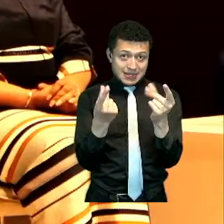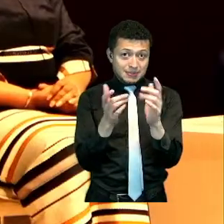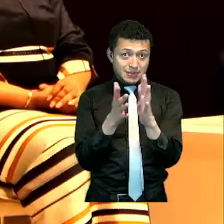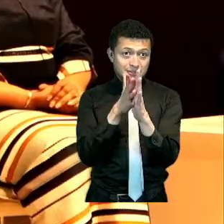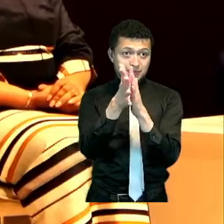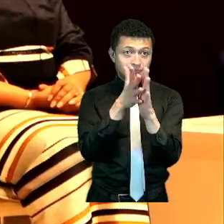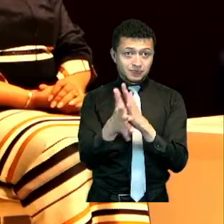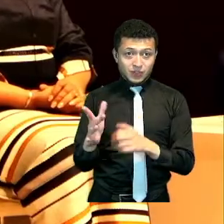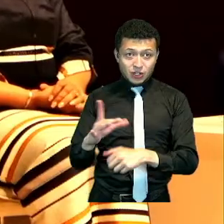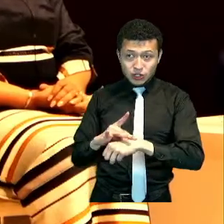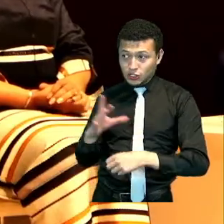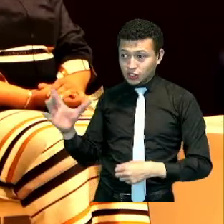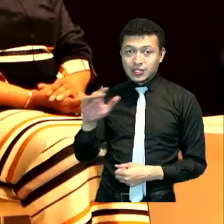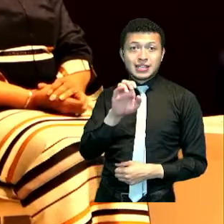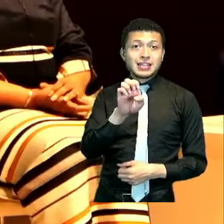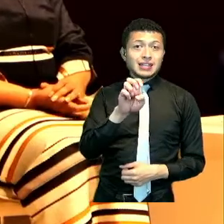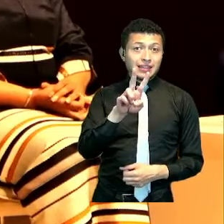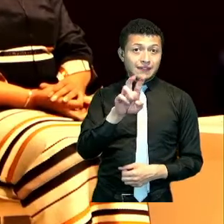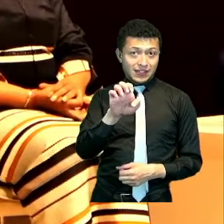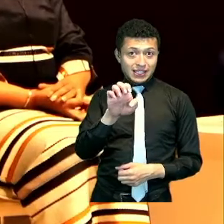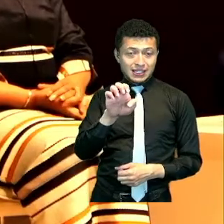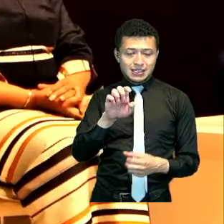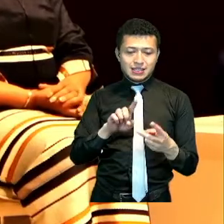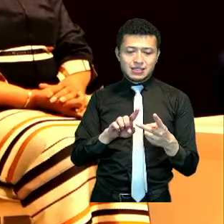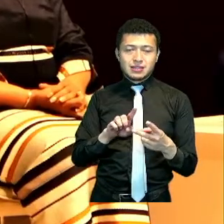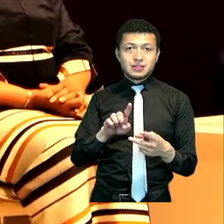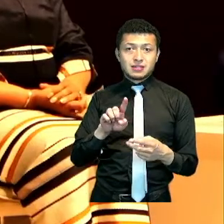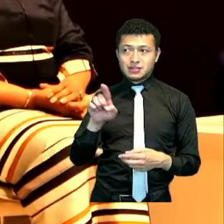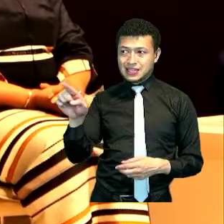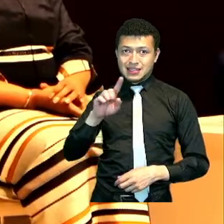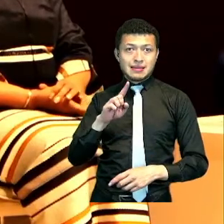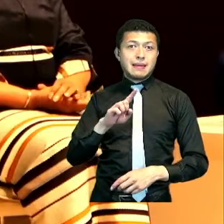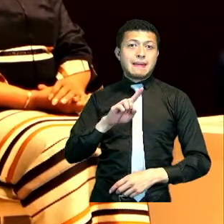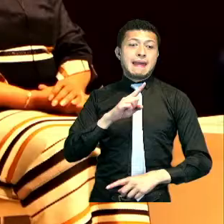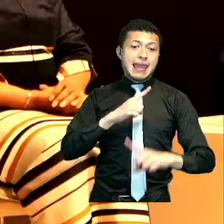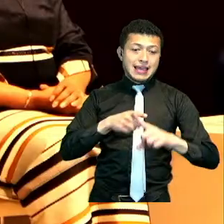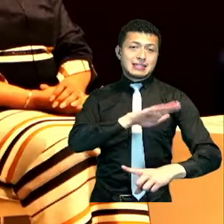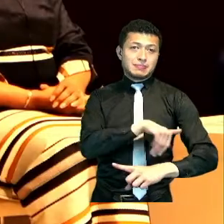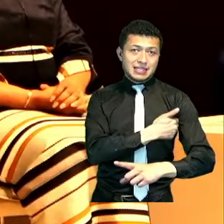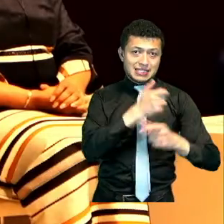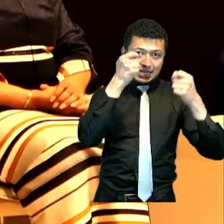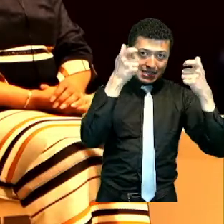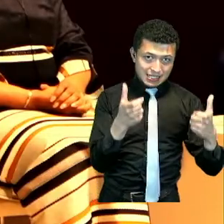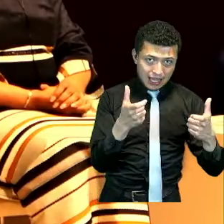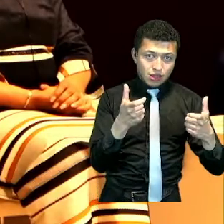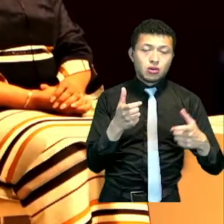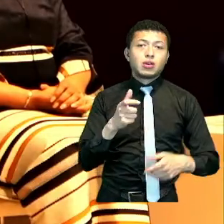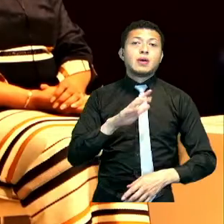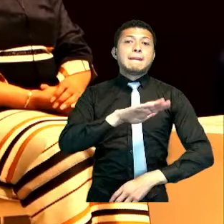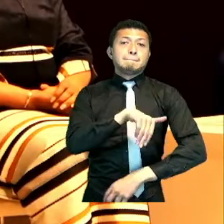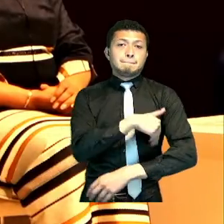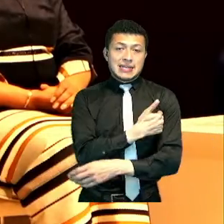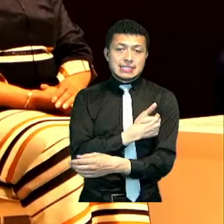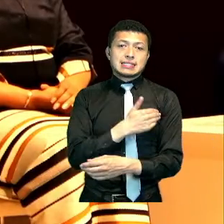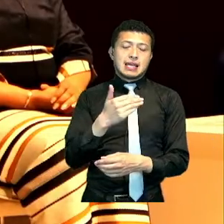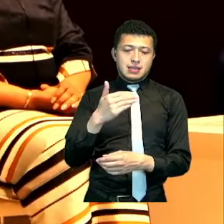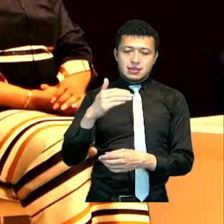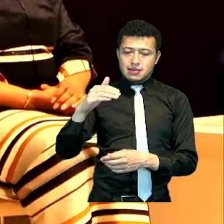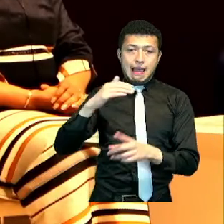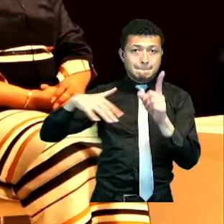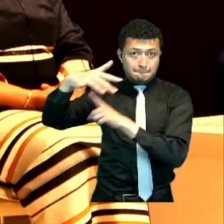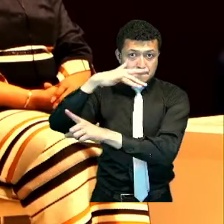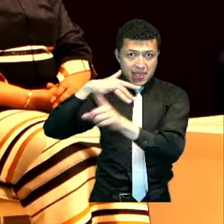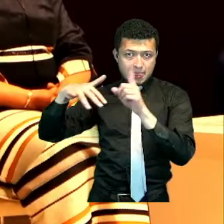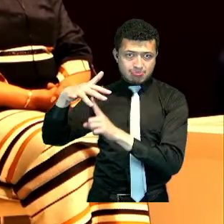I will quickly introduce Dr. Eve Basaiba Masudi, who is the Minister of State, Minister of the Environment and Sustainable Development